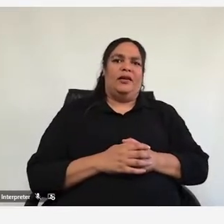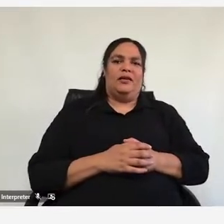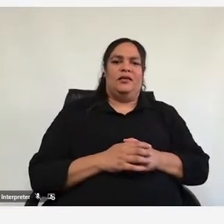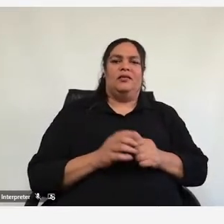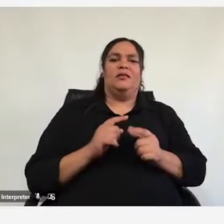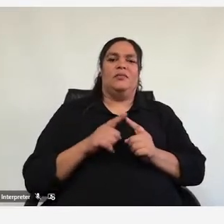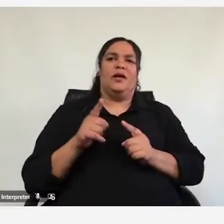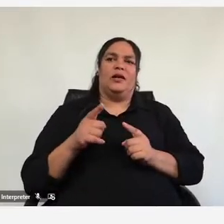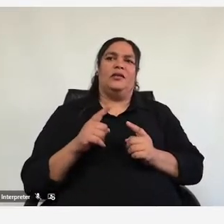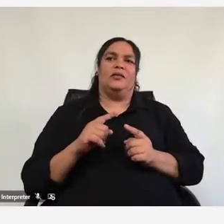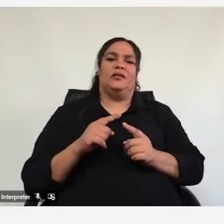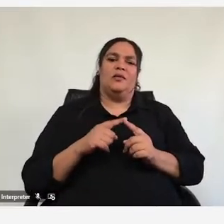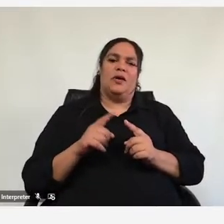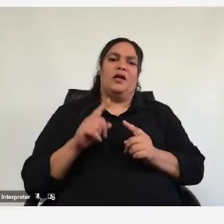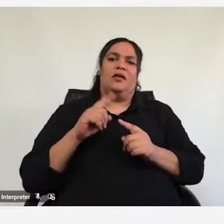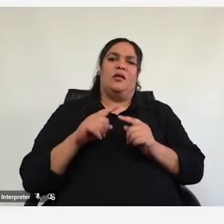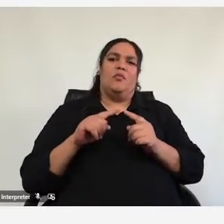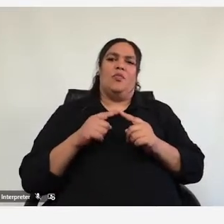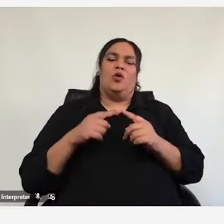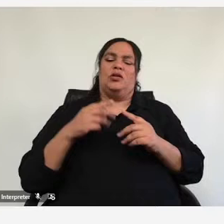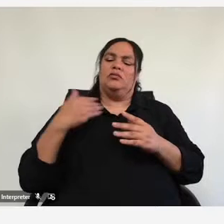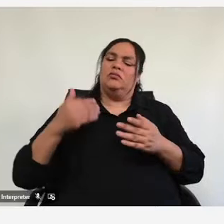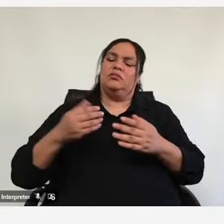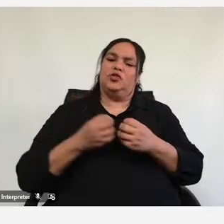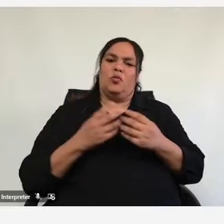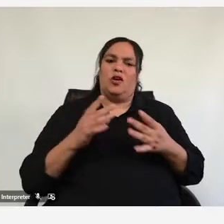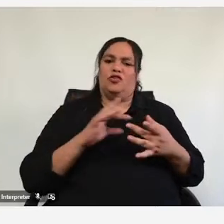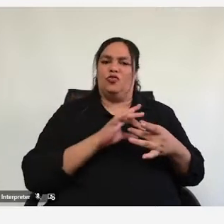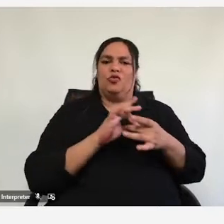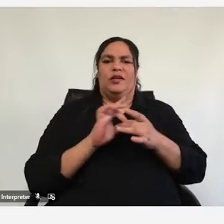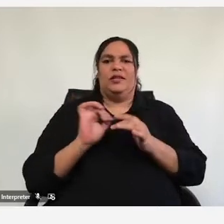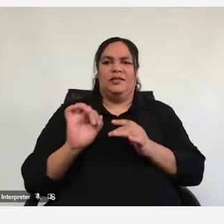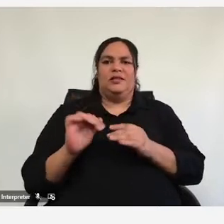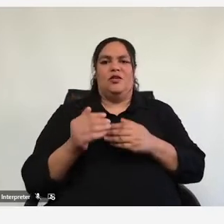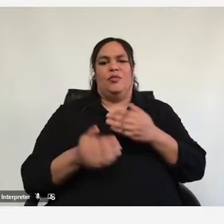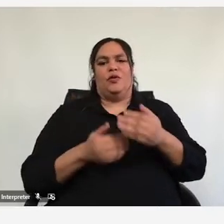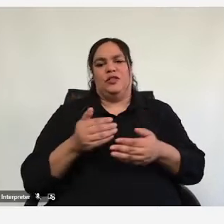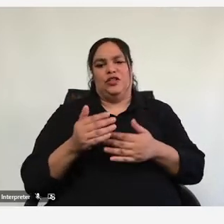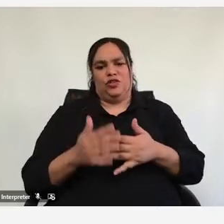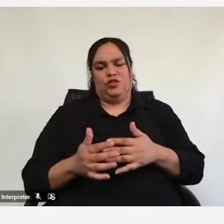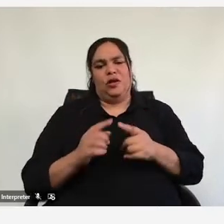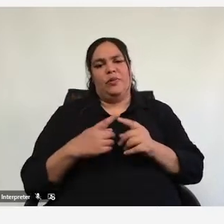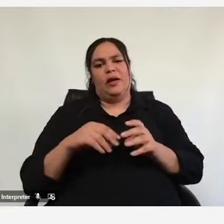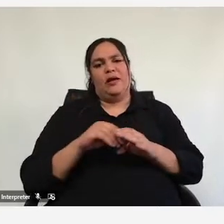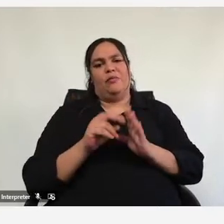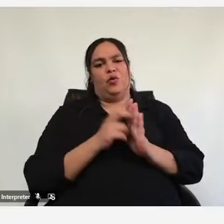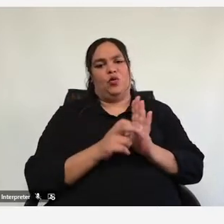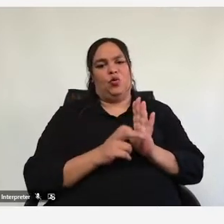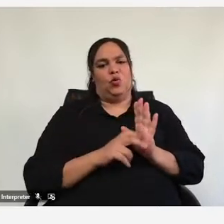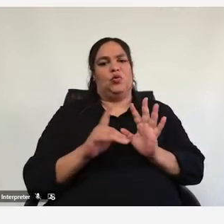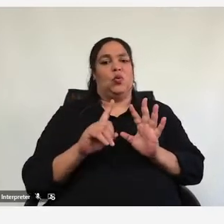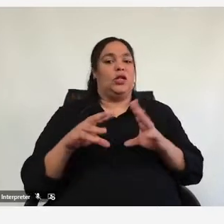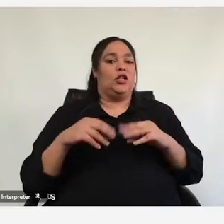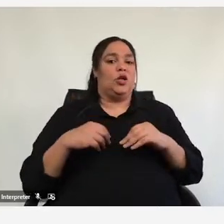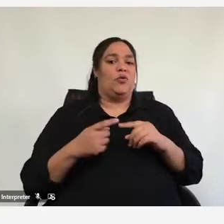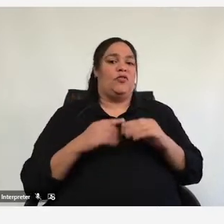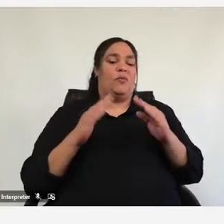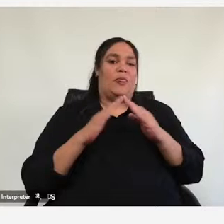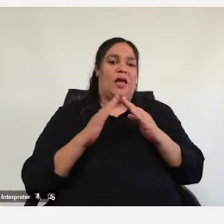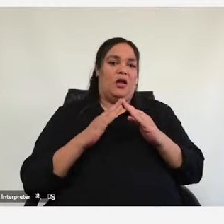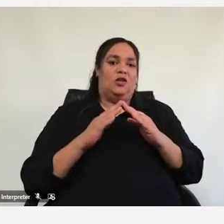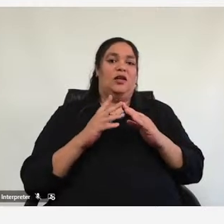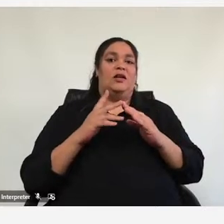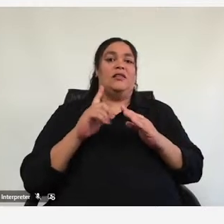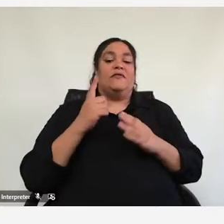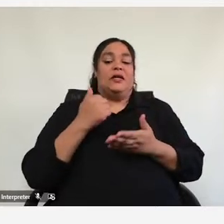members to raise points of order related to procedure in terms of the rules that was adopted by the House at the first